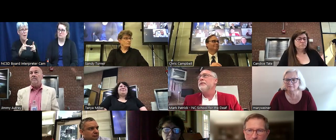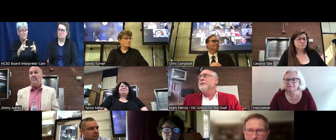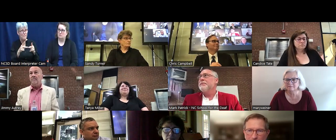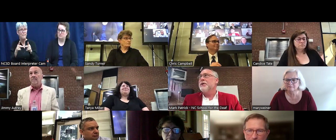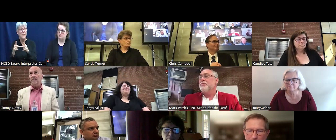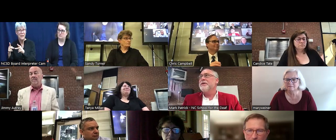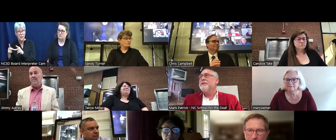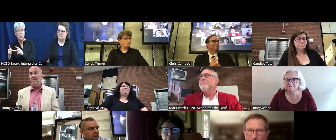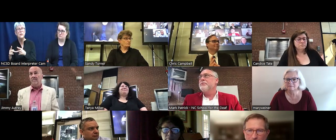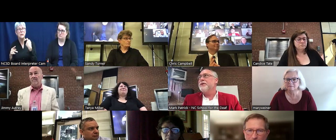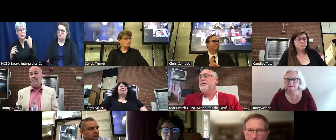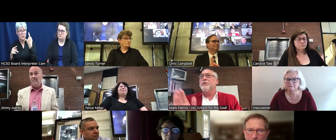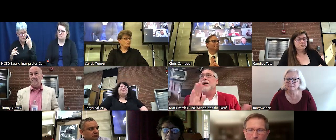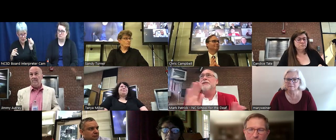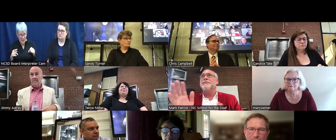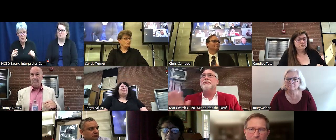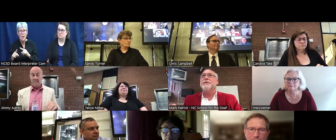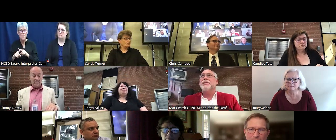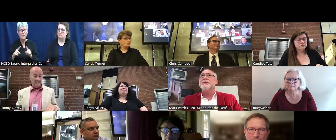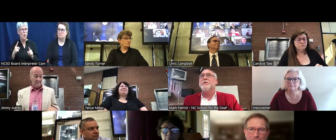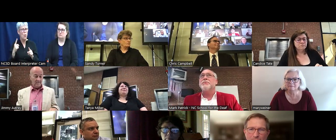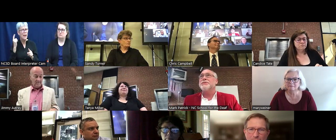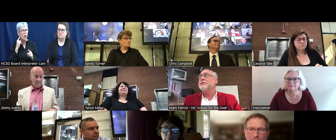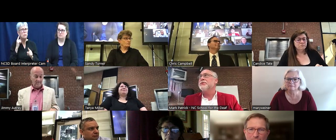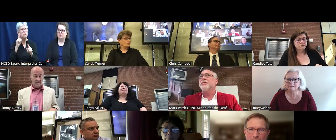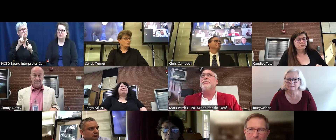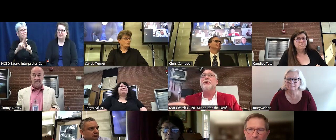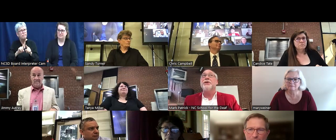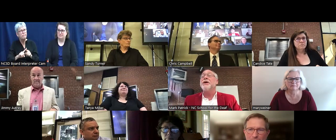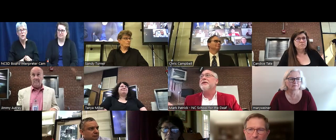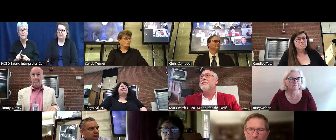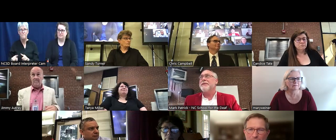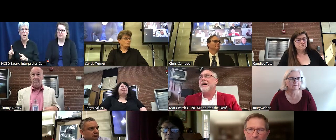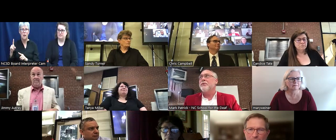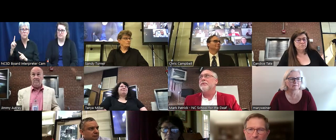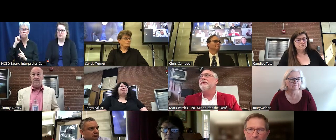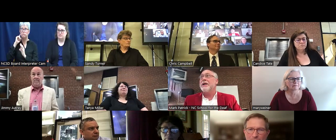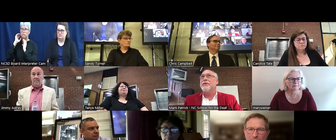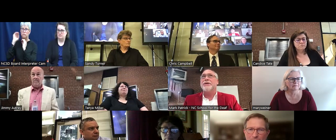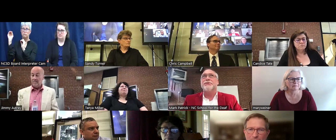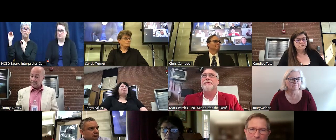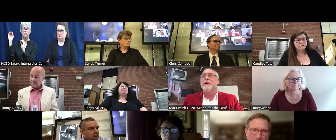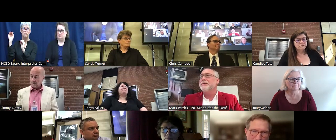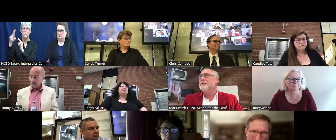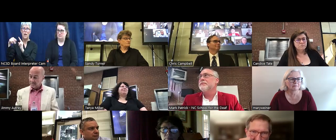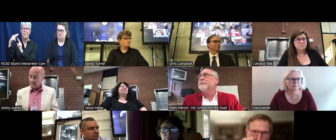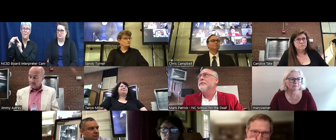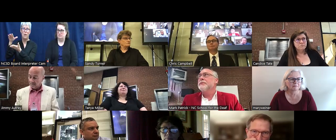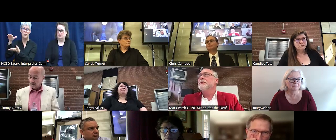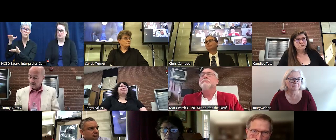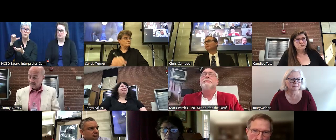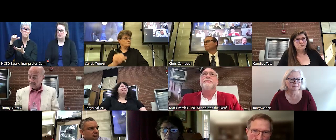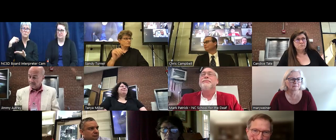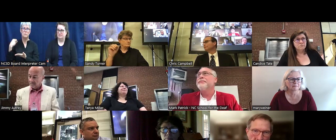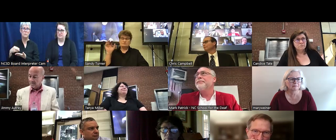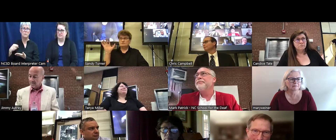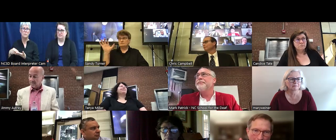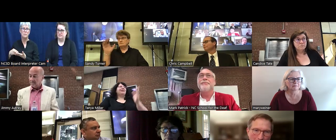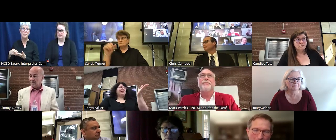going, but we hear lots of different things, but we still hear nothing about allocation of funds.